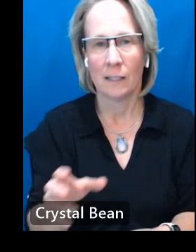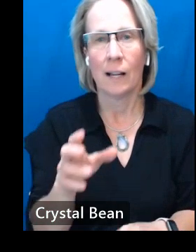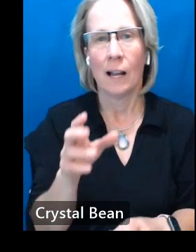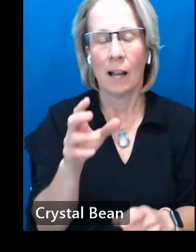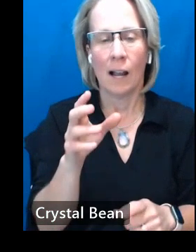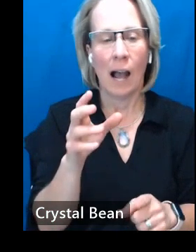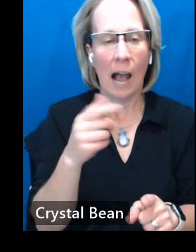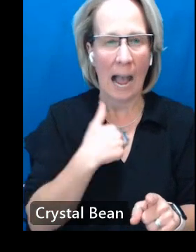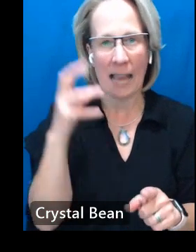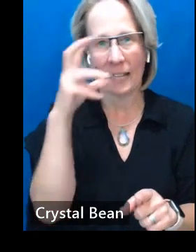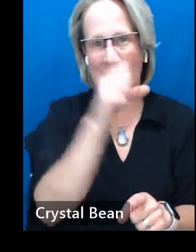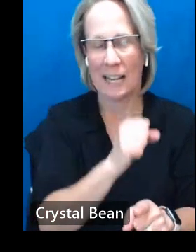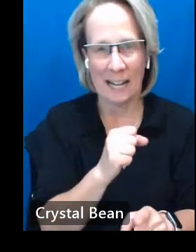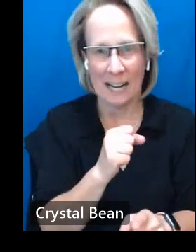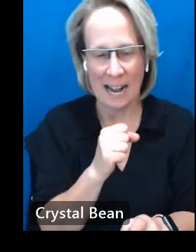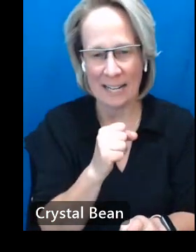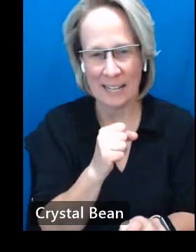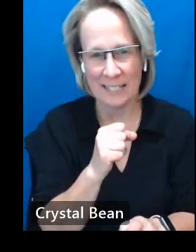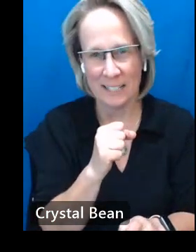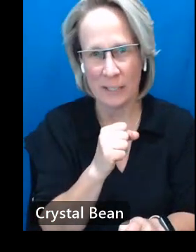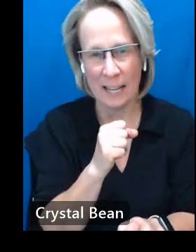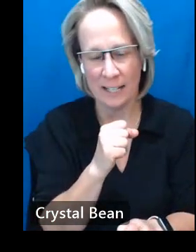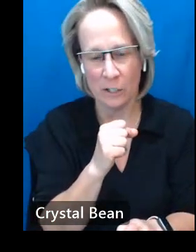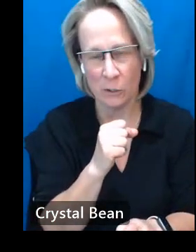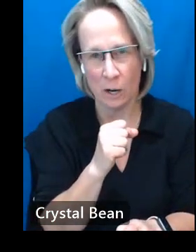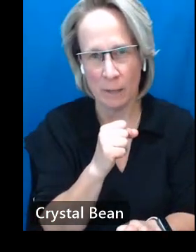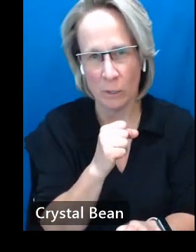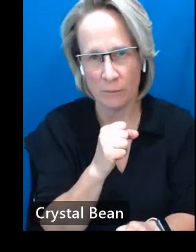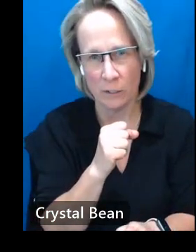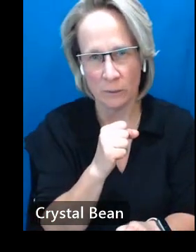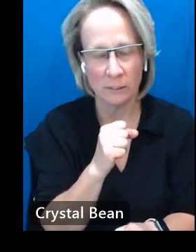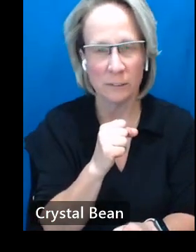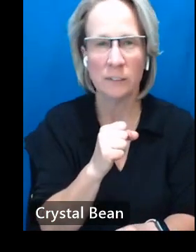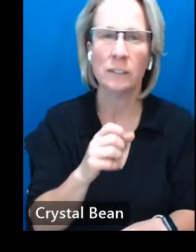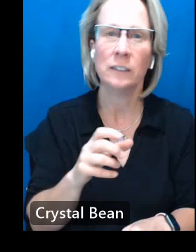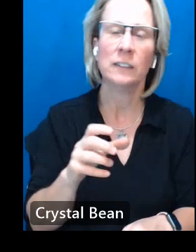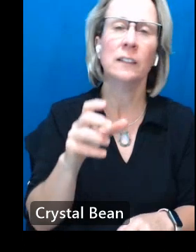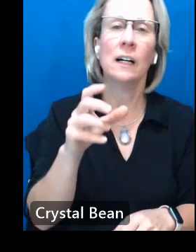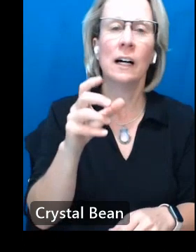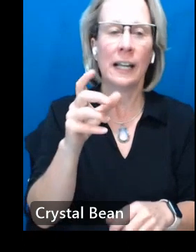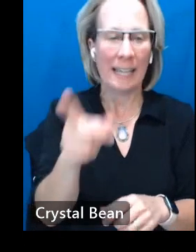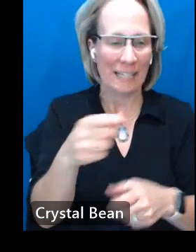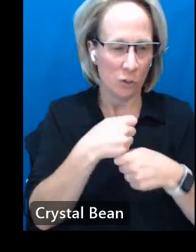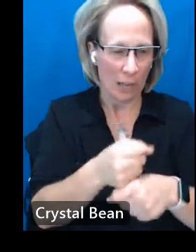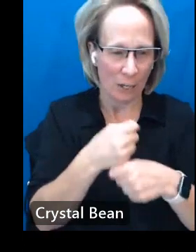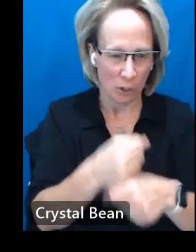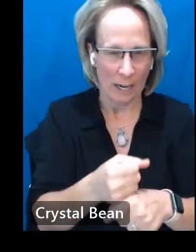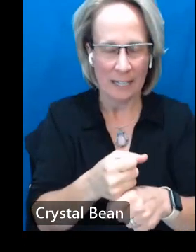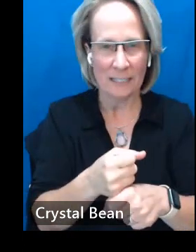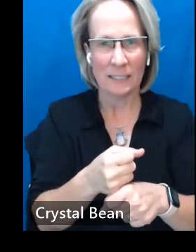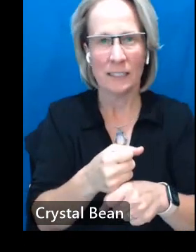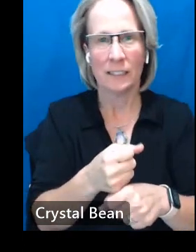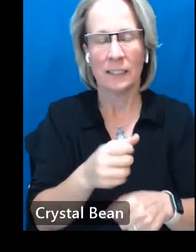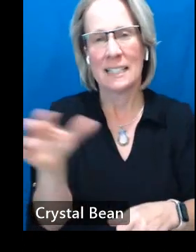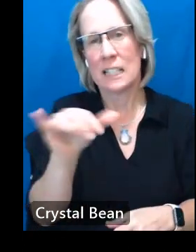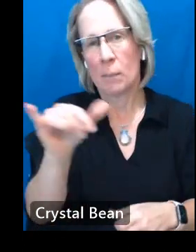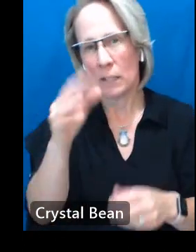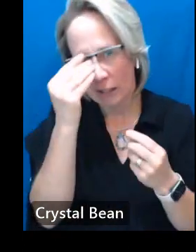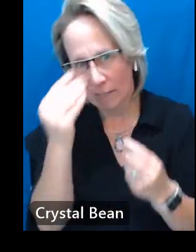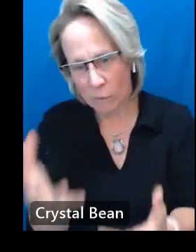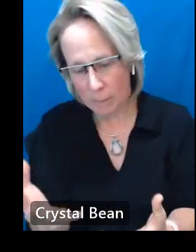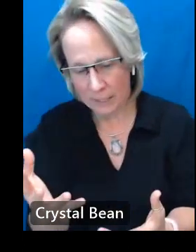I guess it looks a little bit more official than the budget overview report, although it generates similar information. I'm told